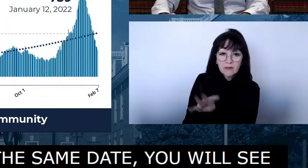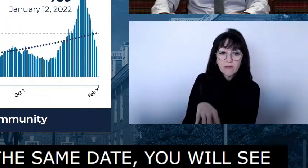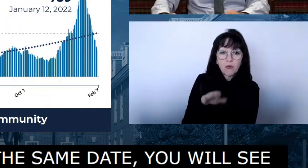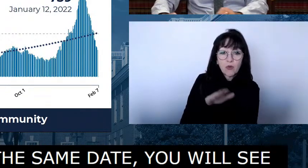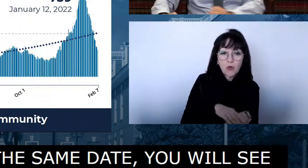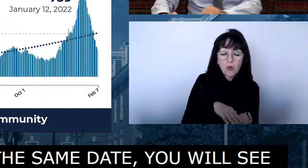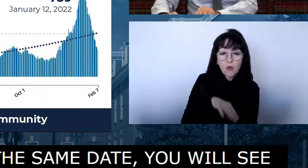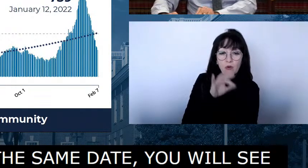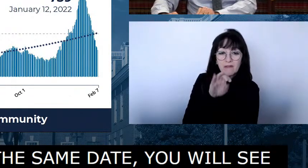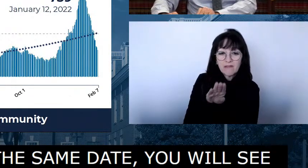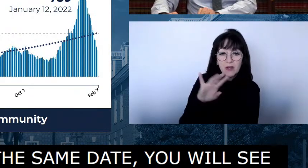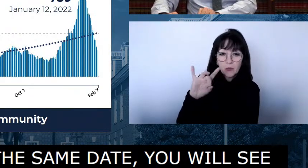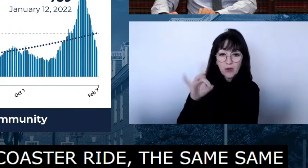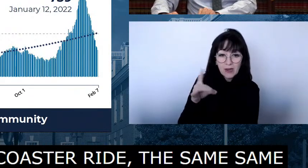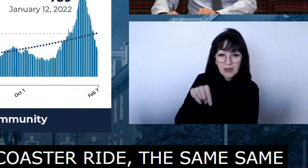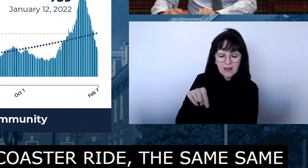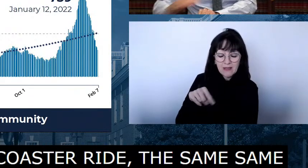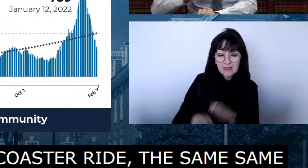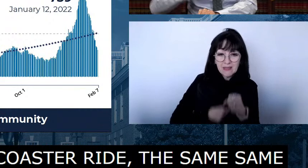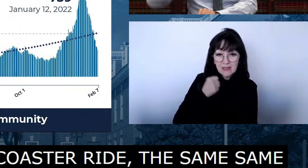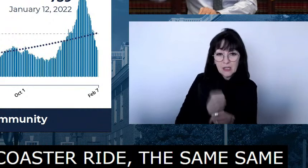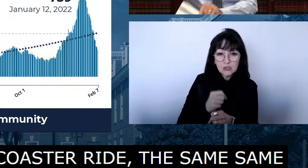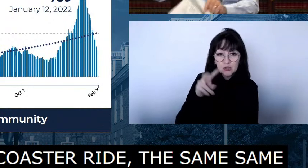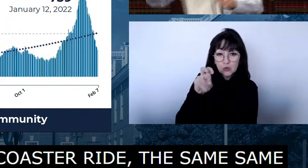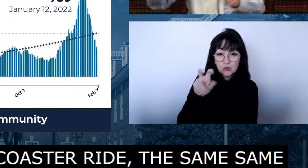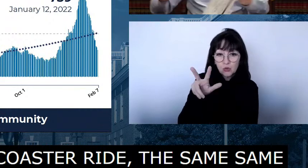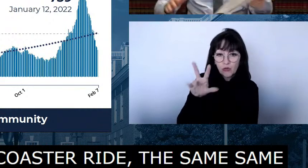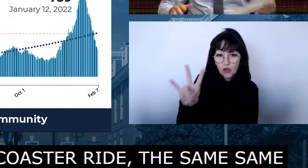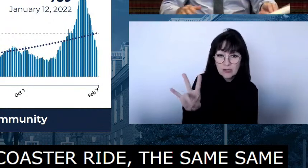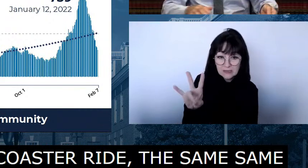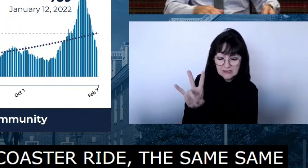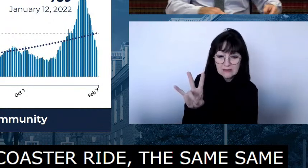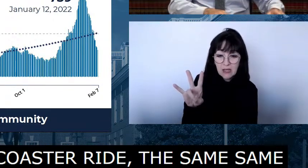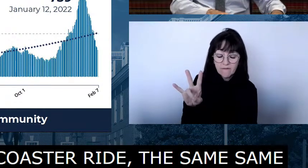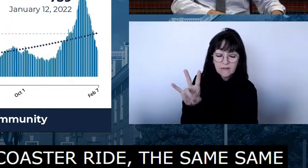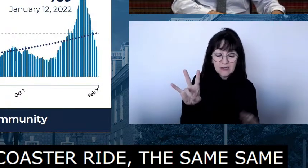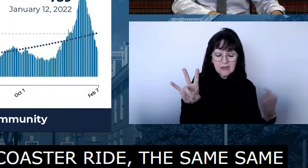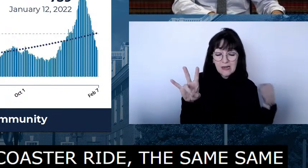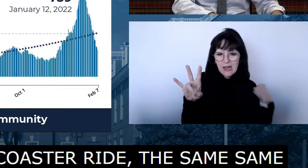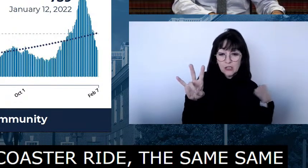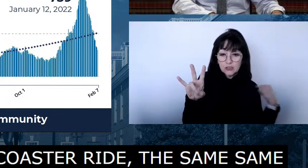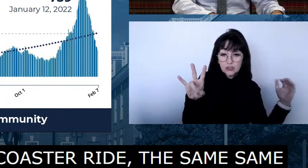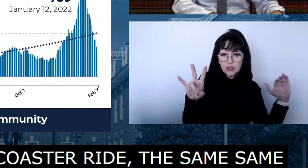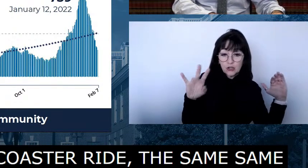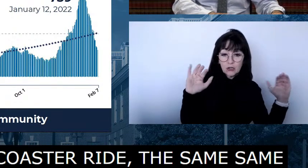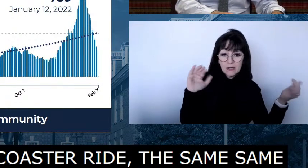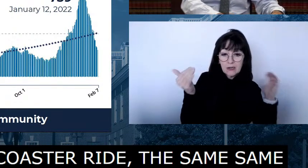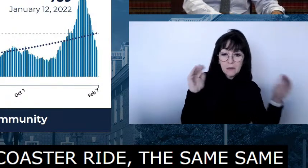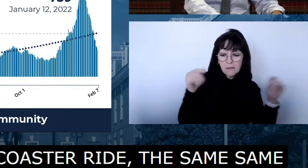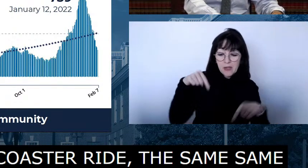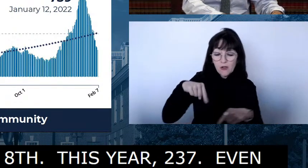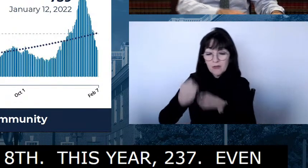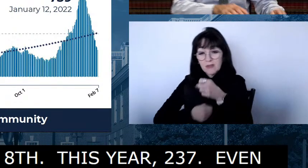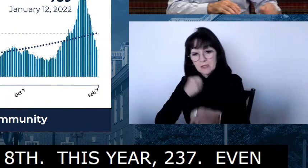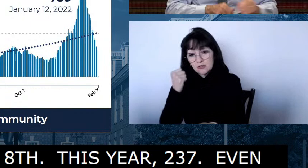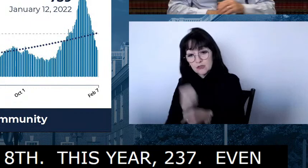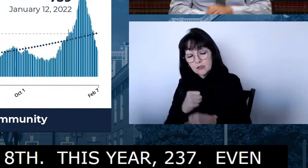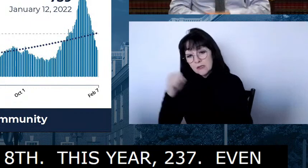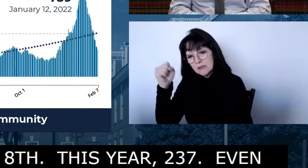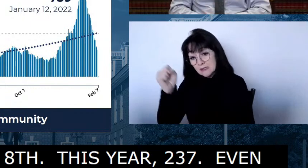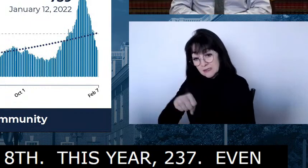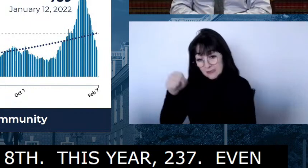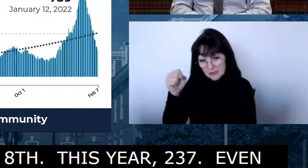year 237. And so even though we had a steeper increase up